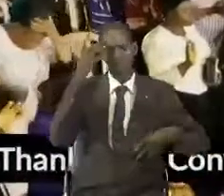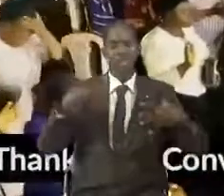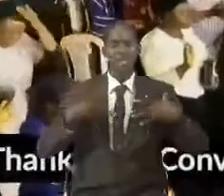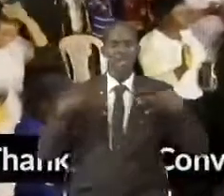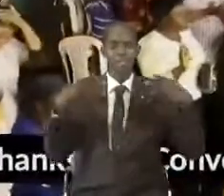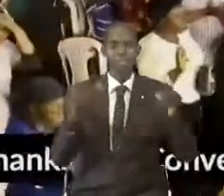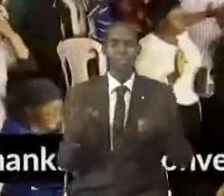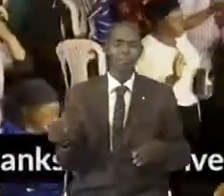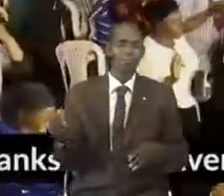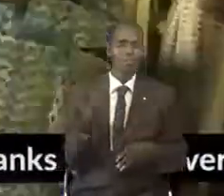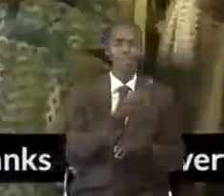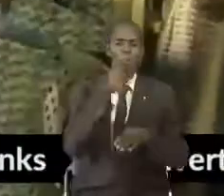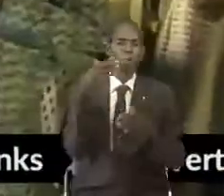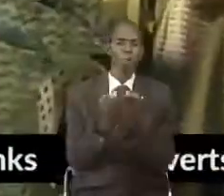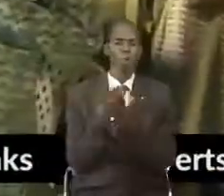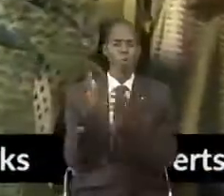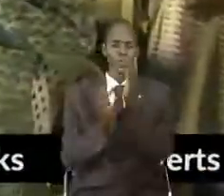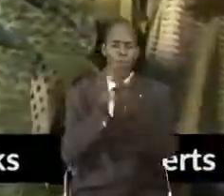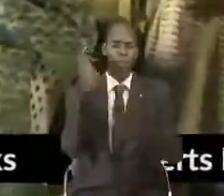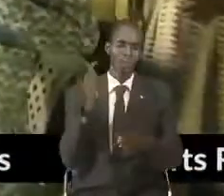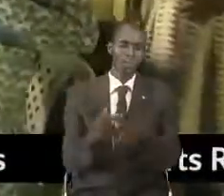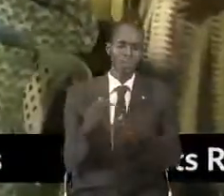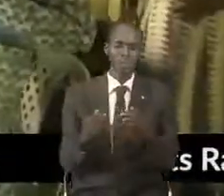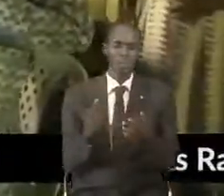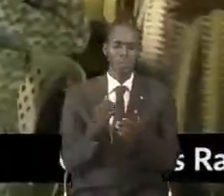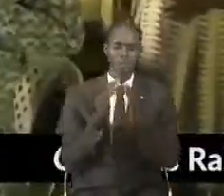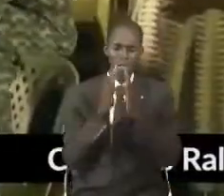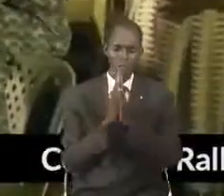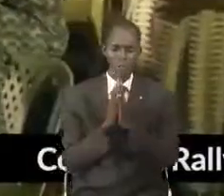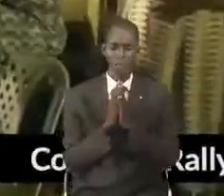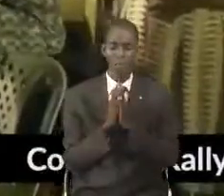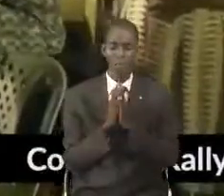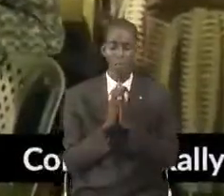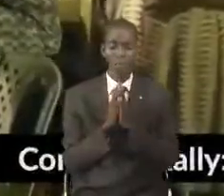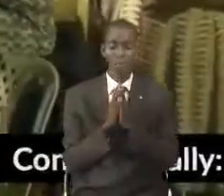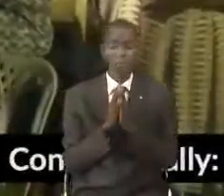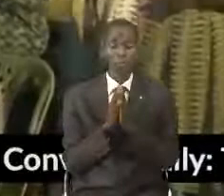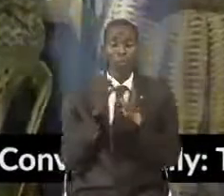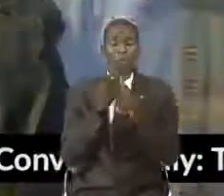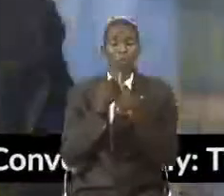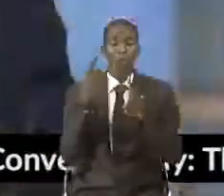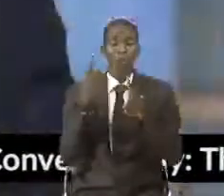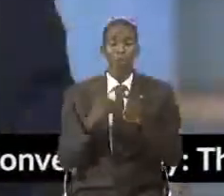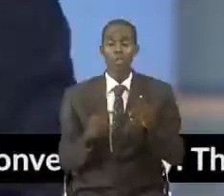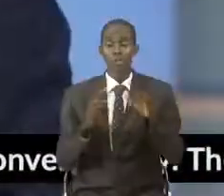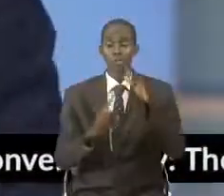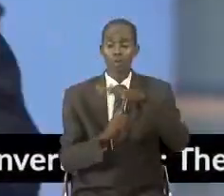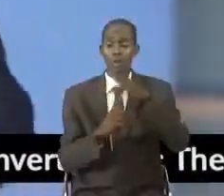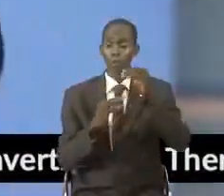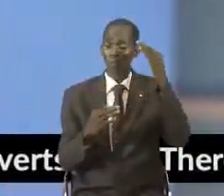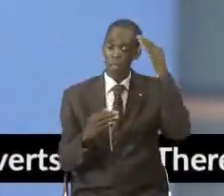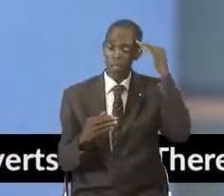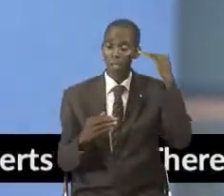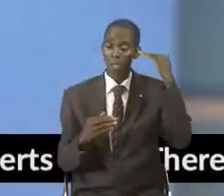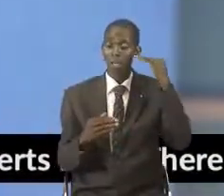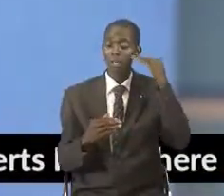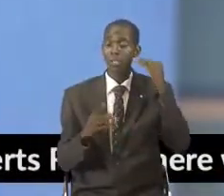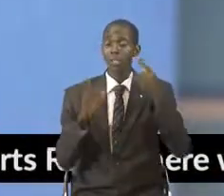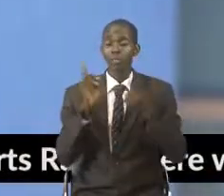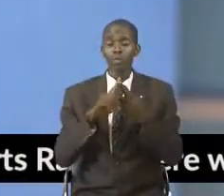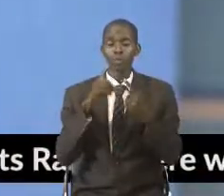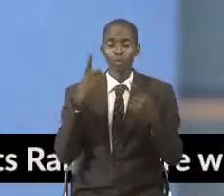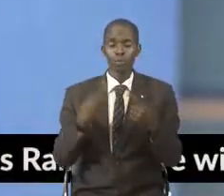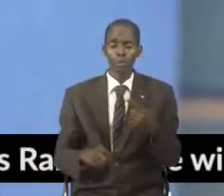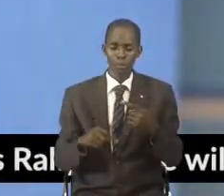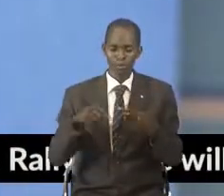infirmity. All the diseases, heal them in Jesus' name. From the